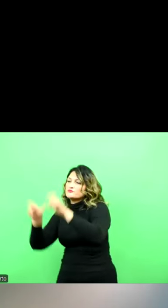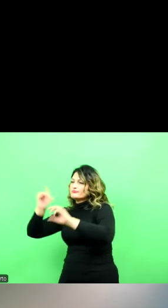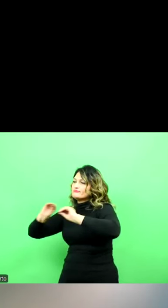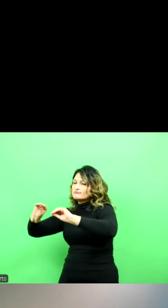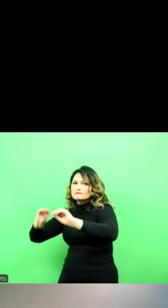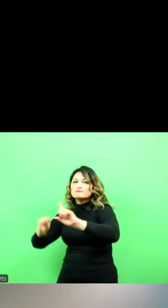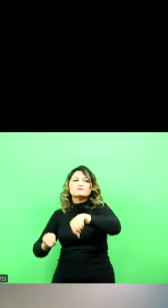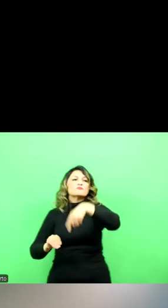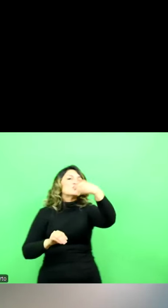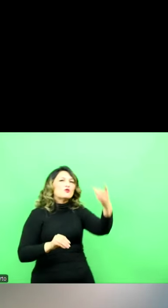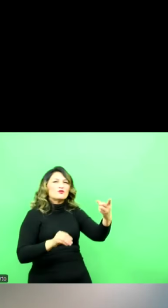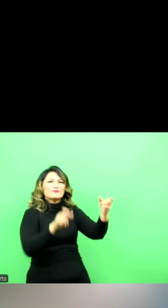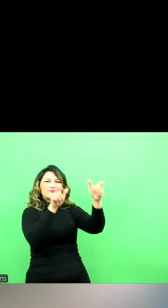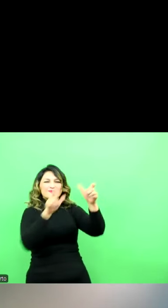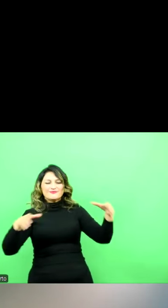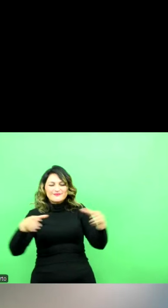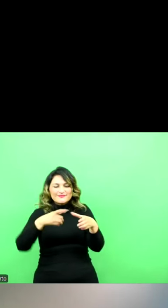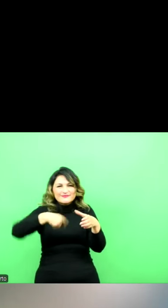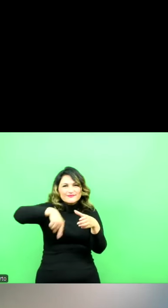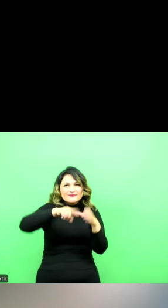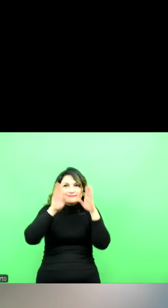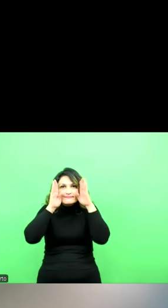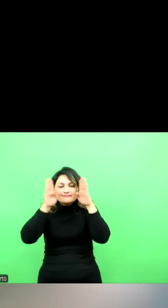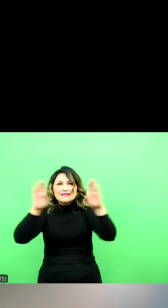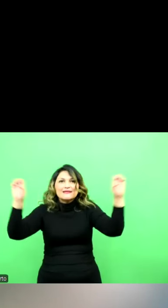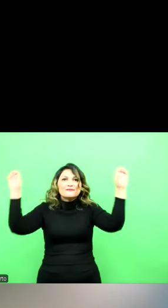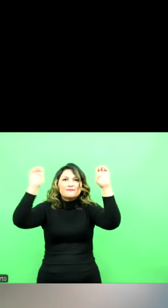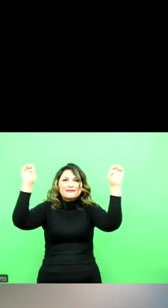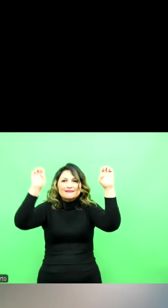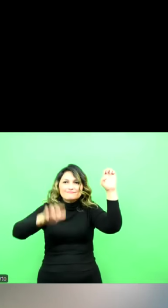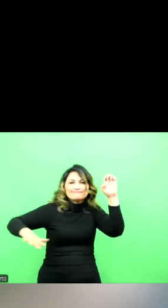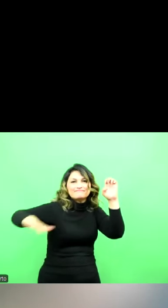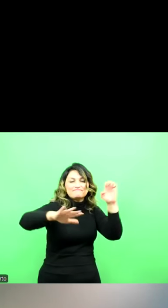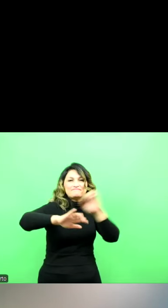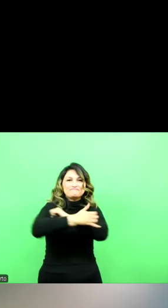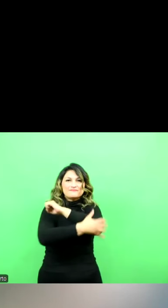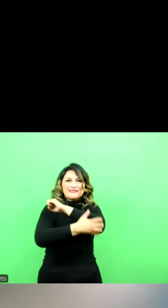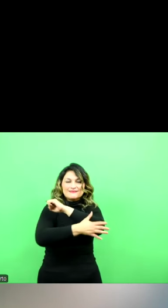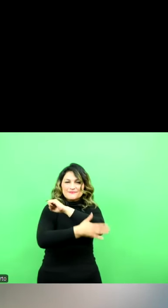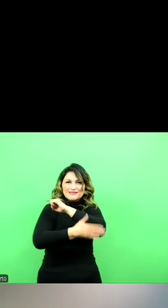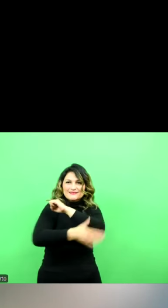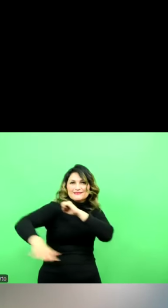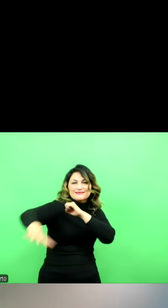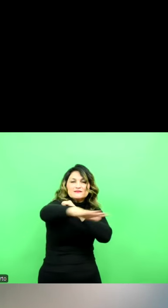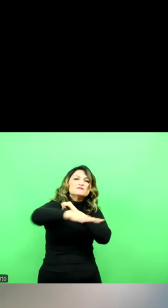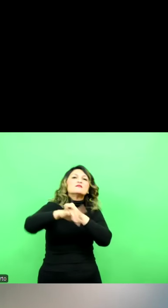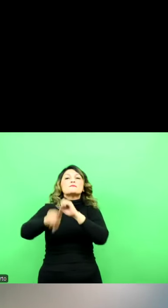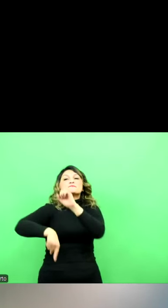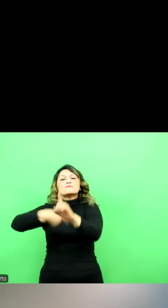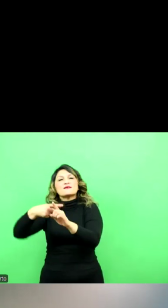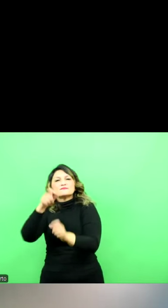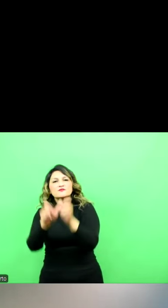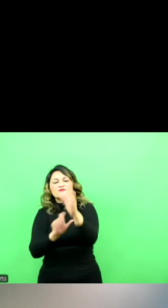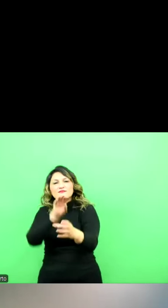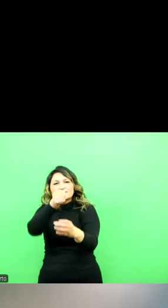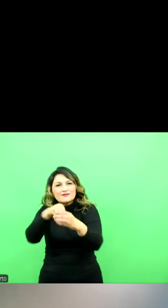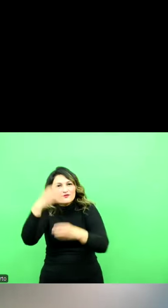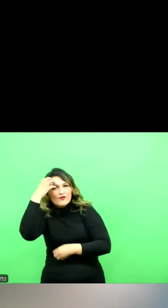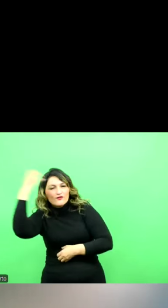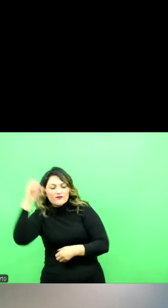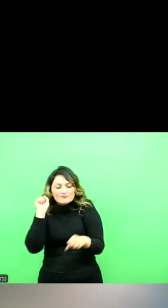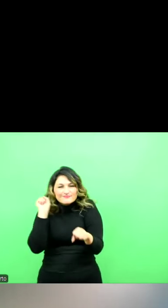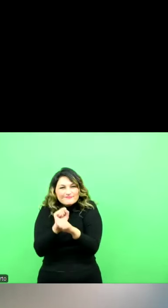involves training governance workers, governance entities, and also personnel and all shifts.